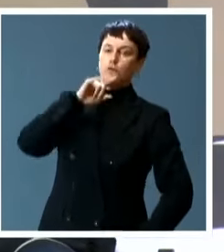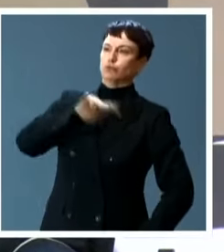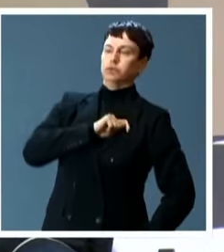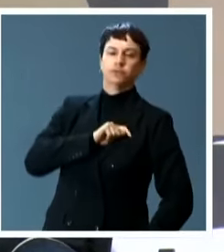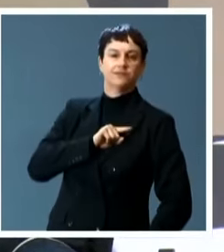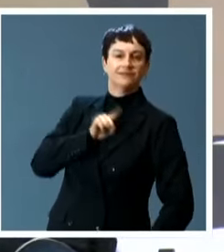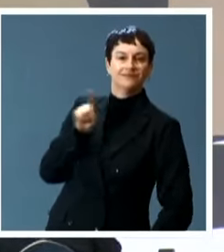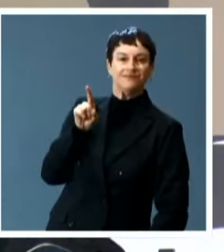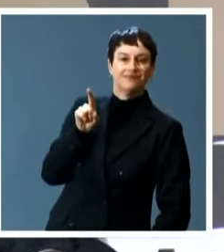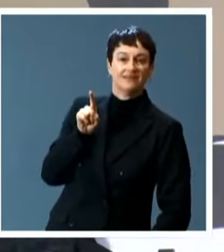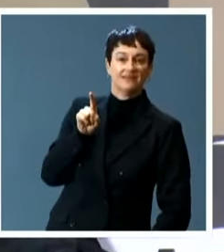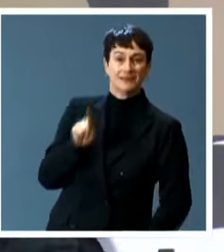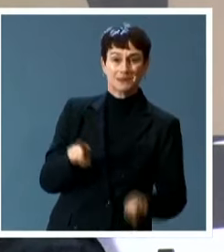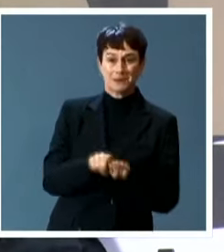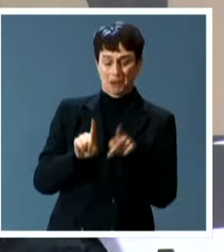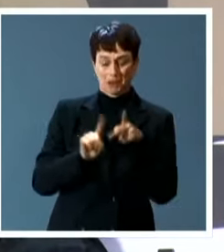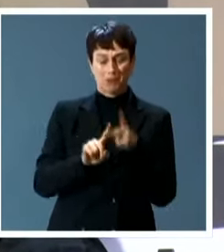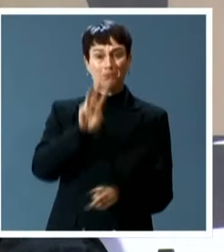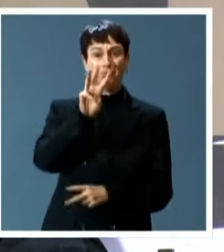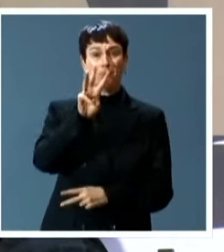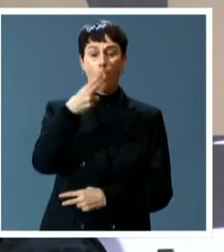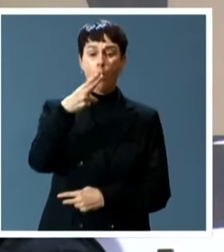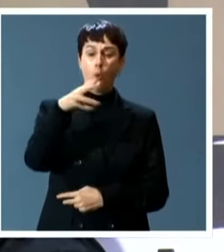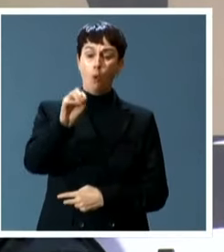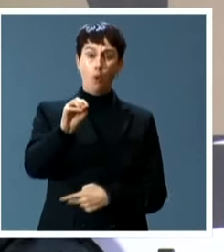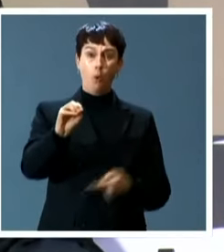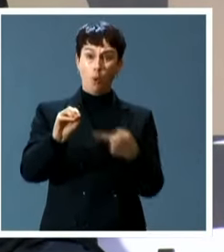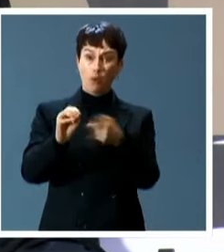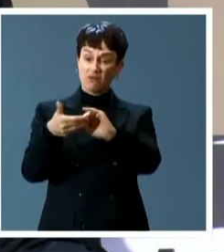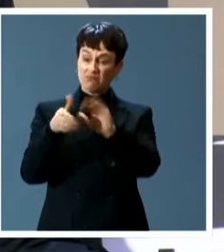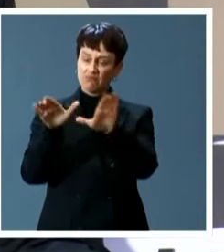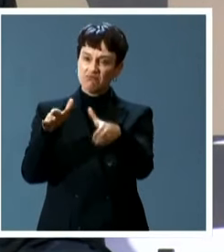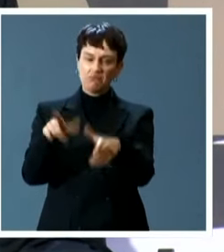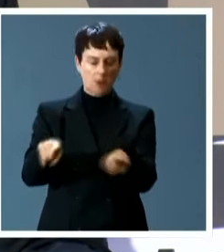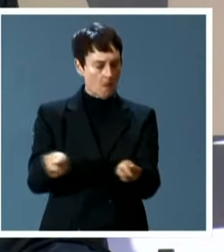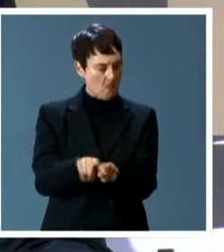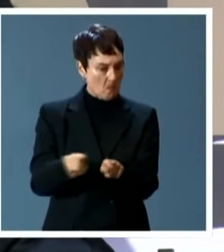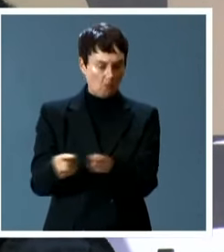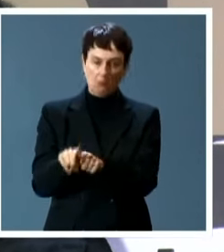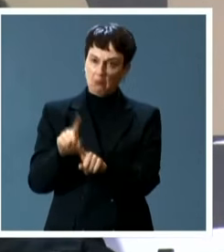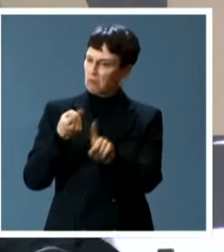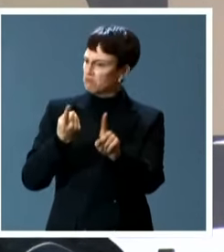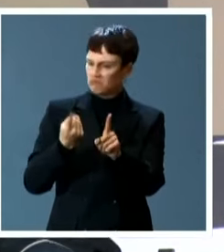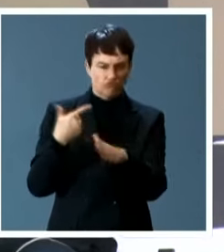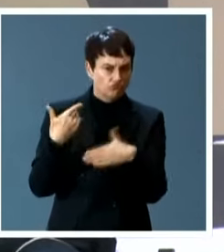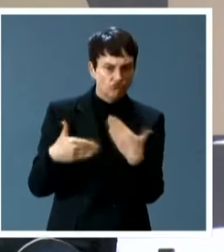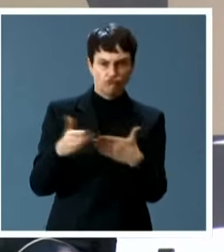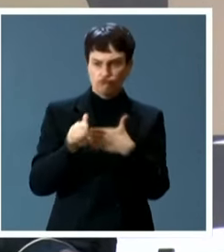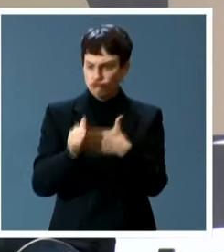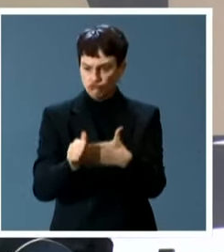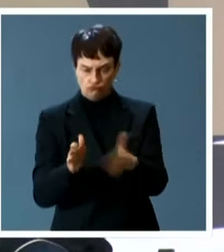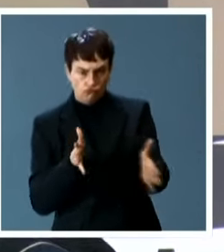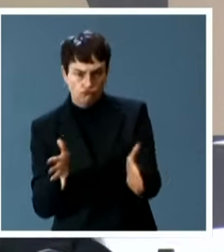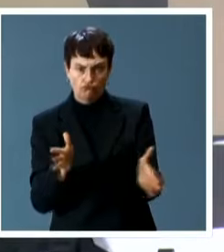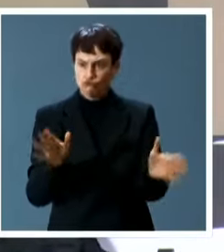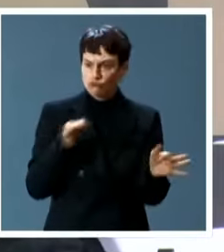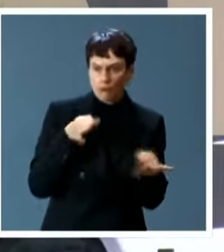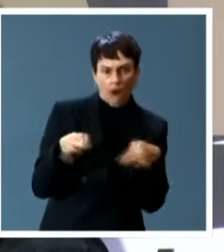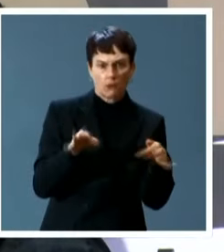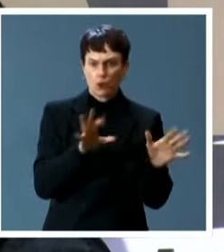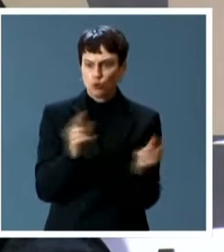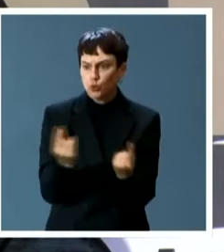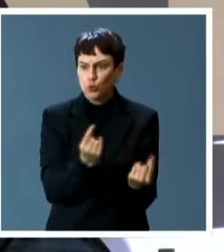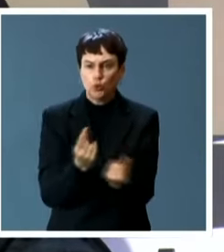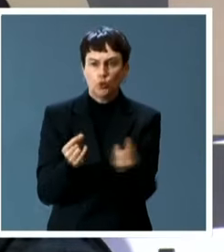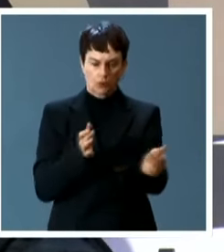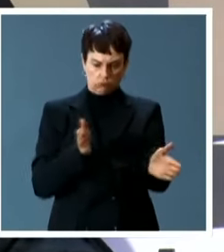the World Health Organization has risen to the challenge. He is a leader who reaches beyond the imperative